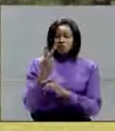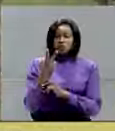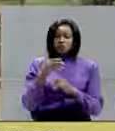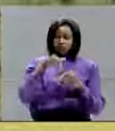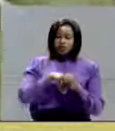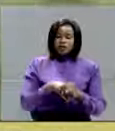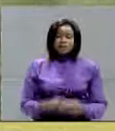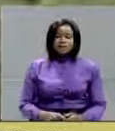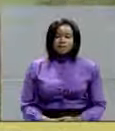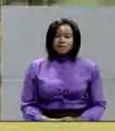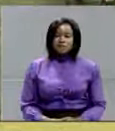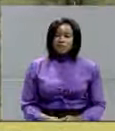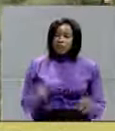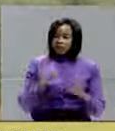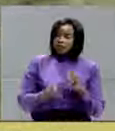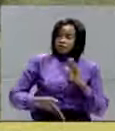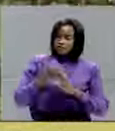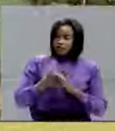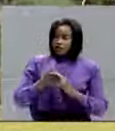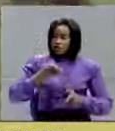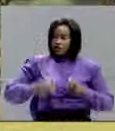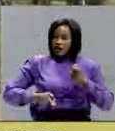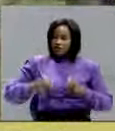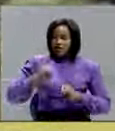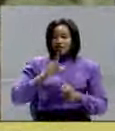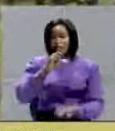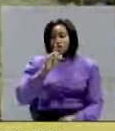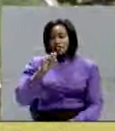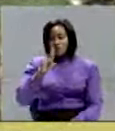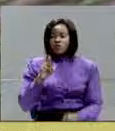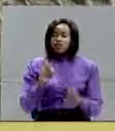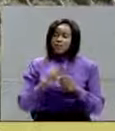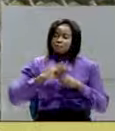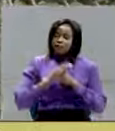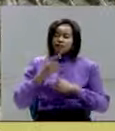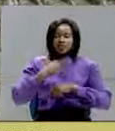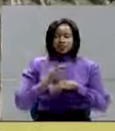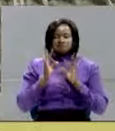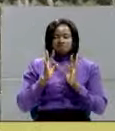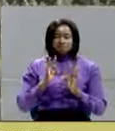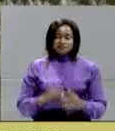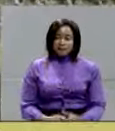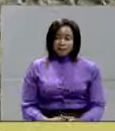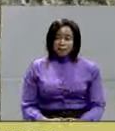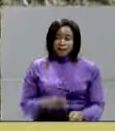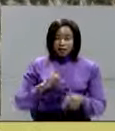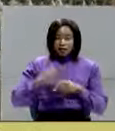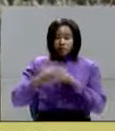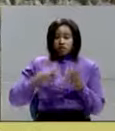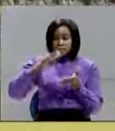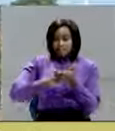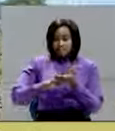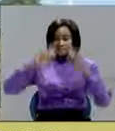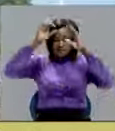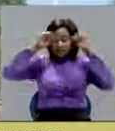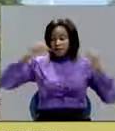The impressive quick march by the local defense officers made the day colorful. During the pass out, President